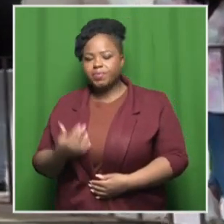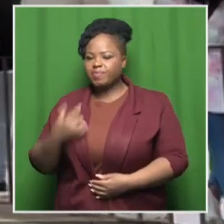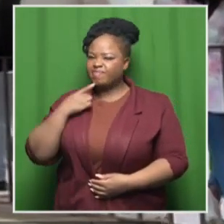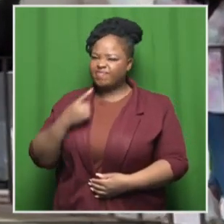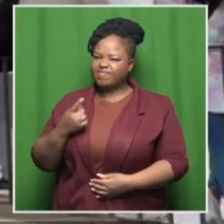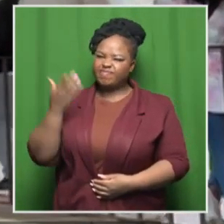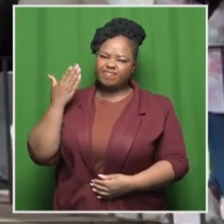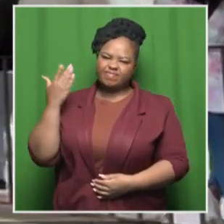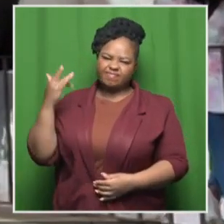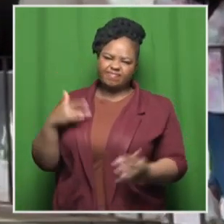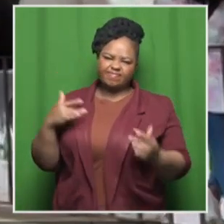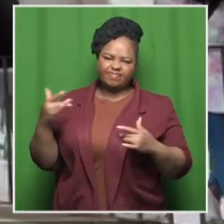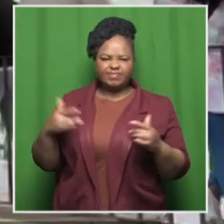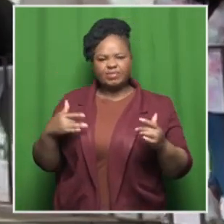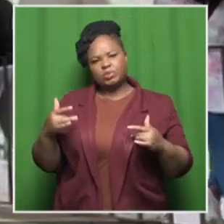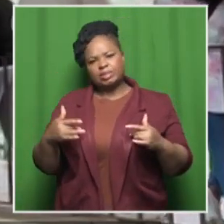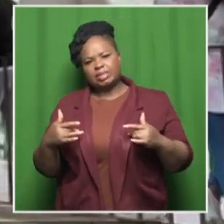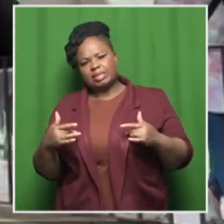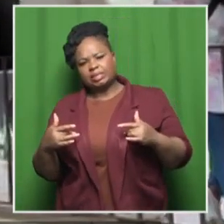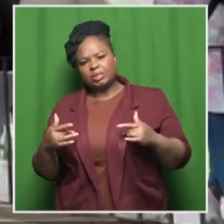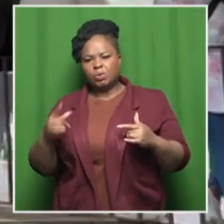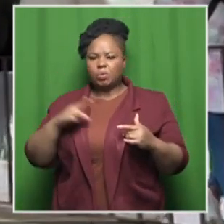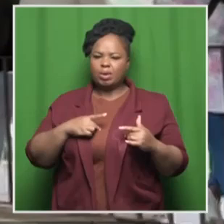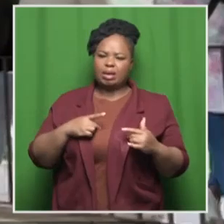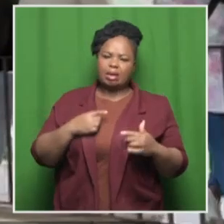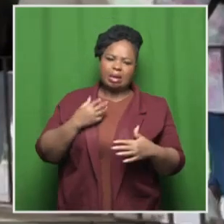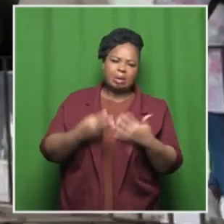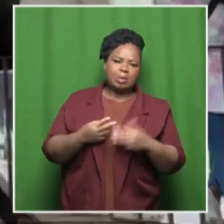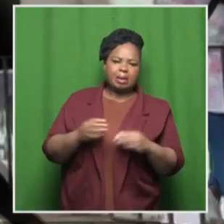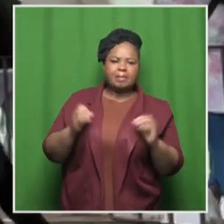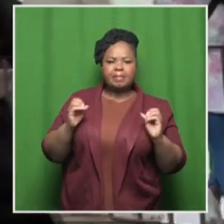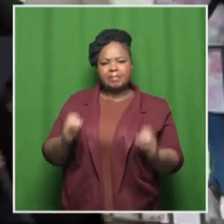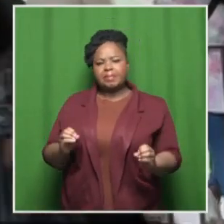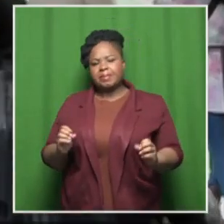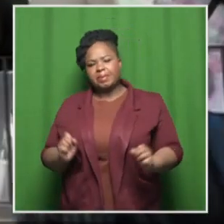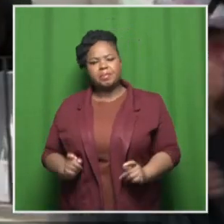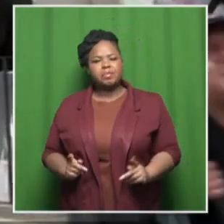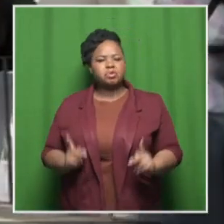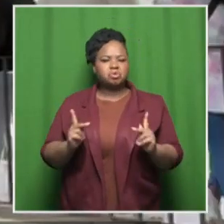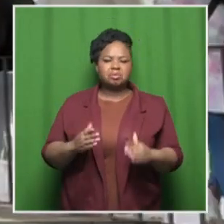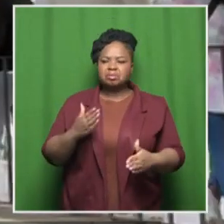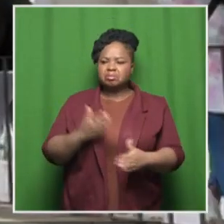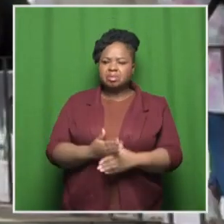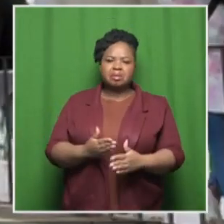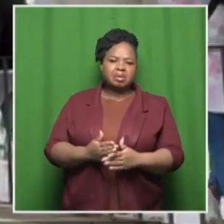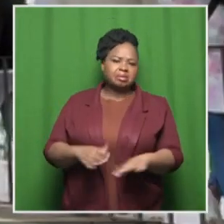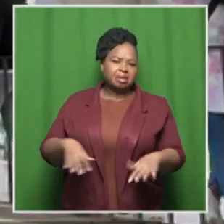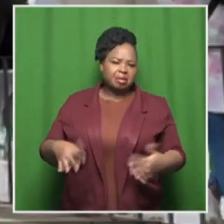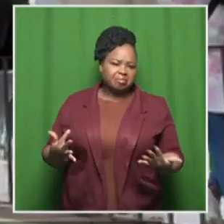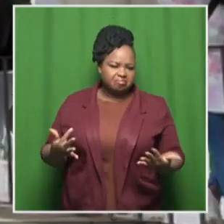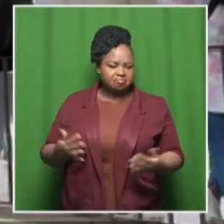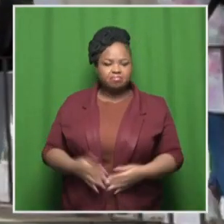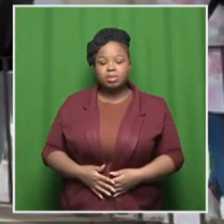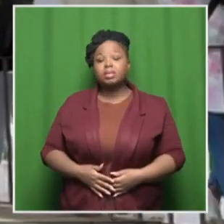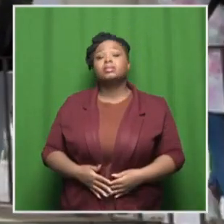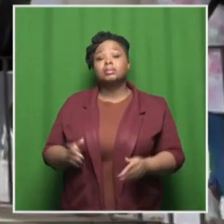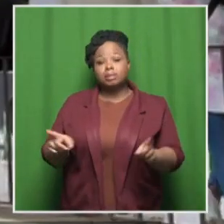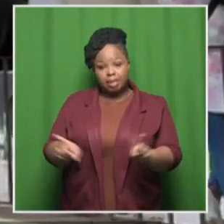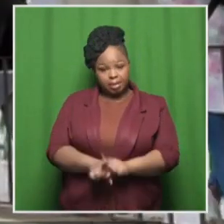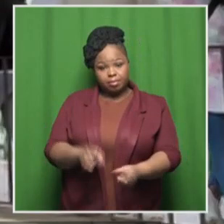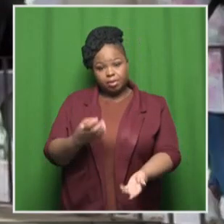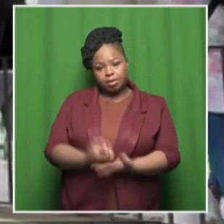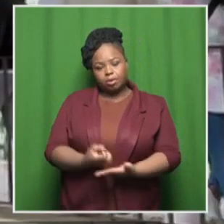concerns about lack of employment, the lack of job opportunity across the country, including